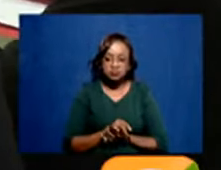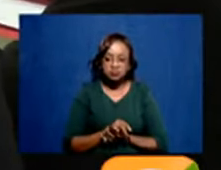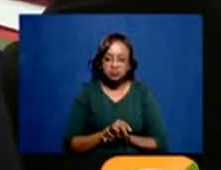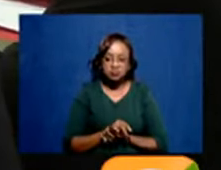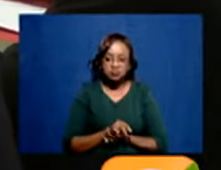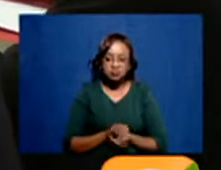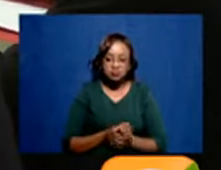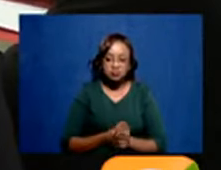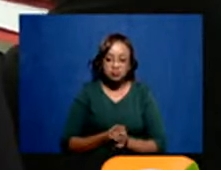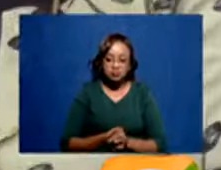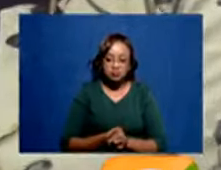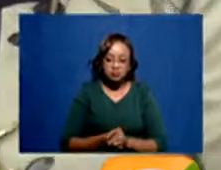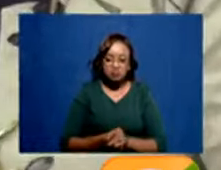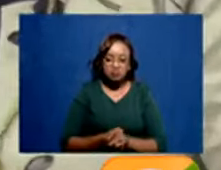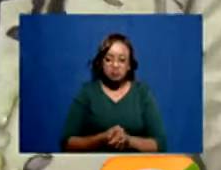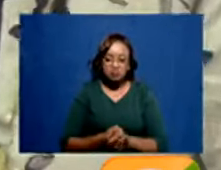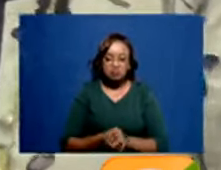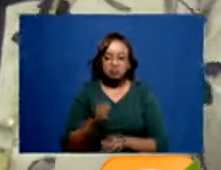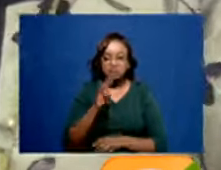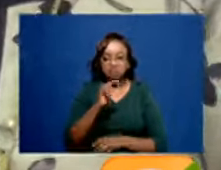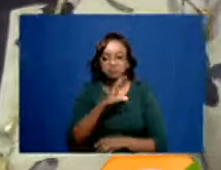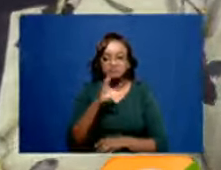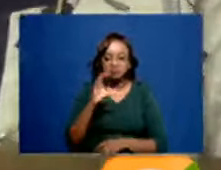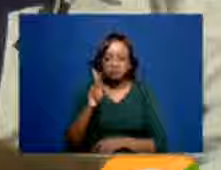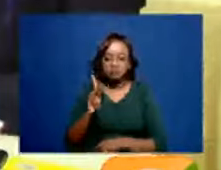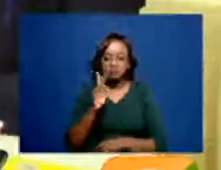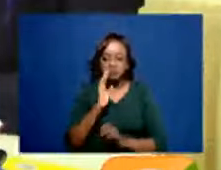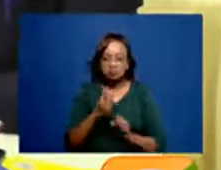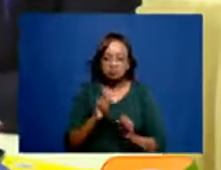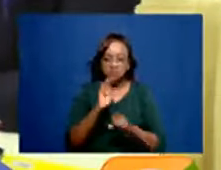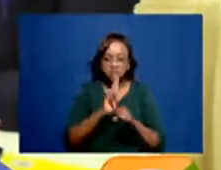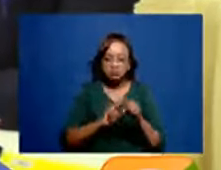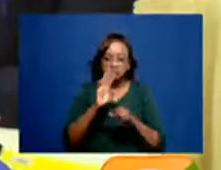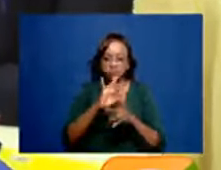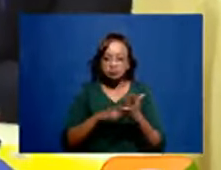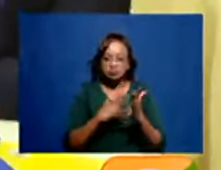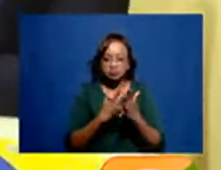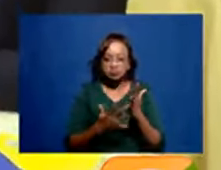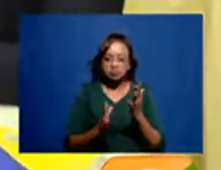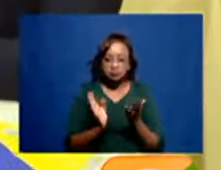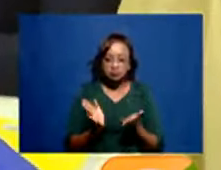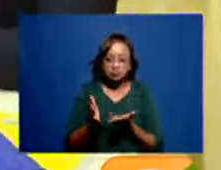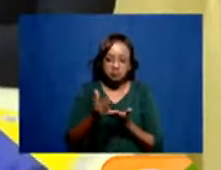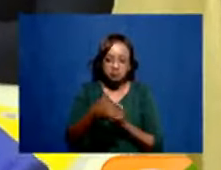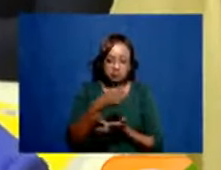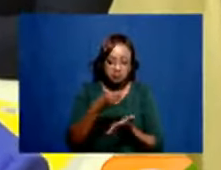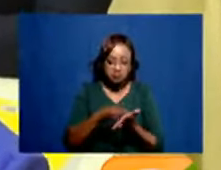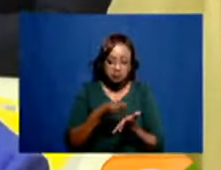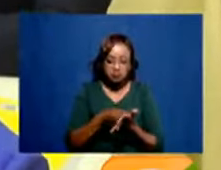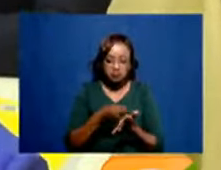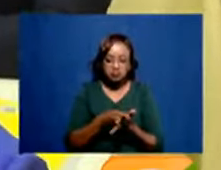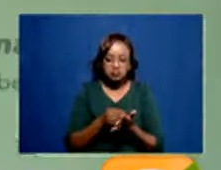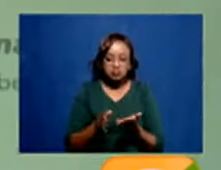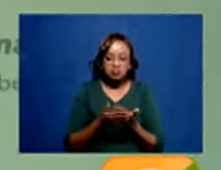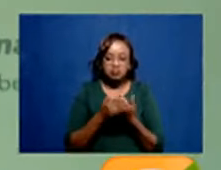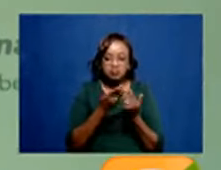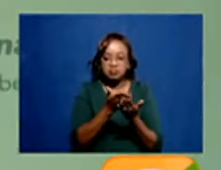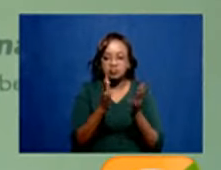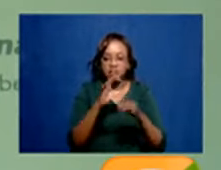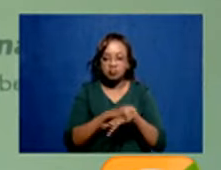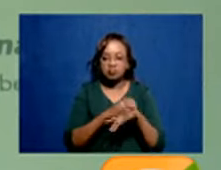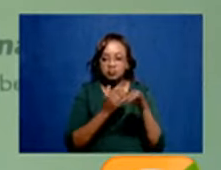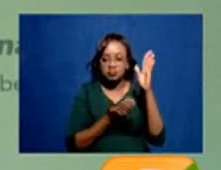NCCK will use its countrywide network to raise awareness for the fund's drive to rekindle hope for many